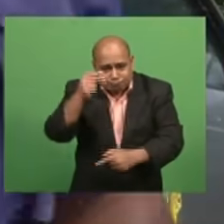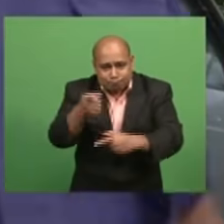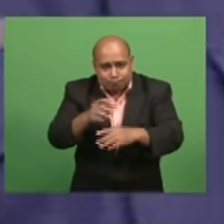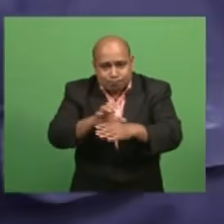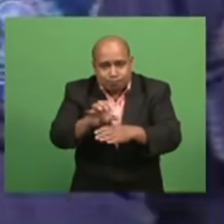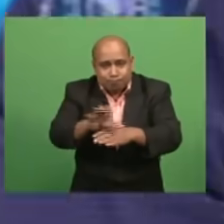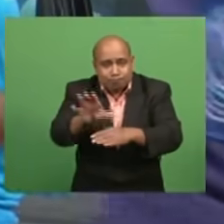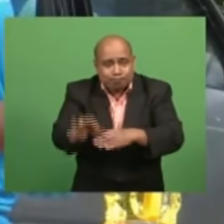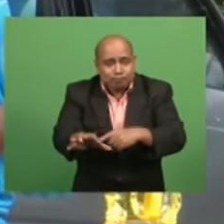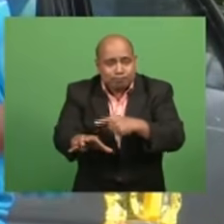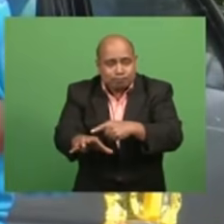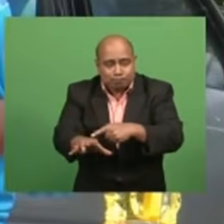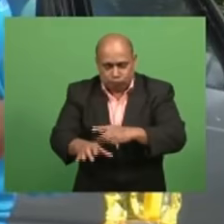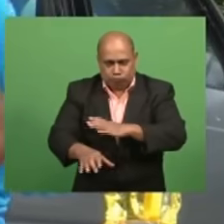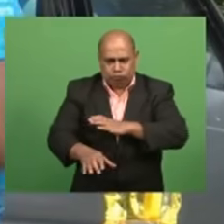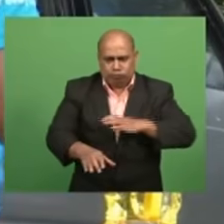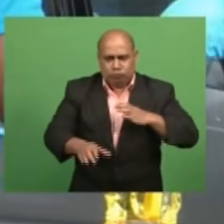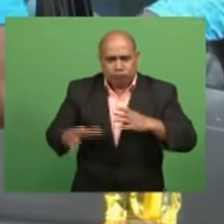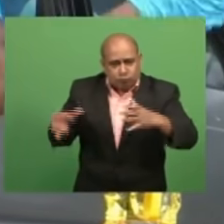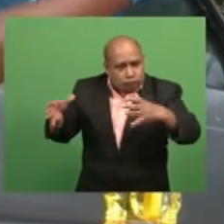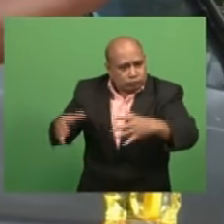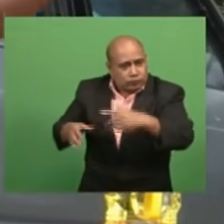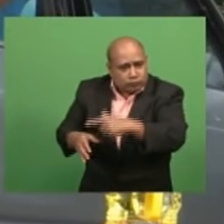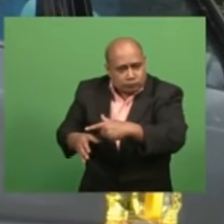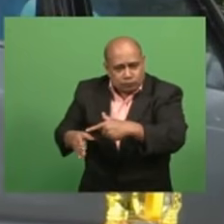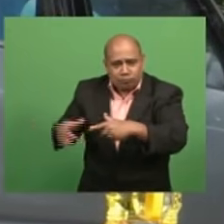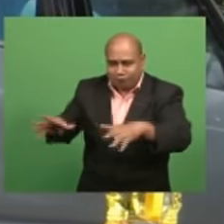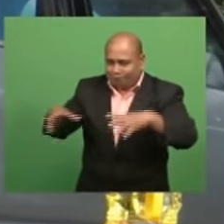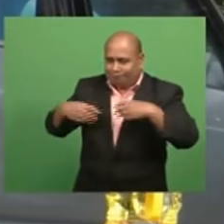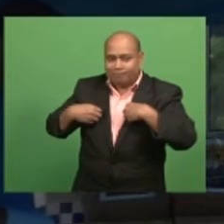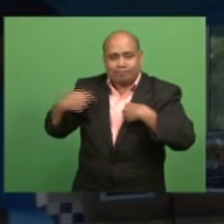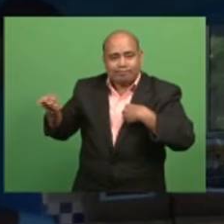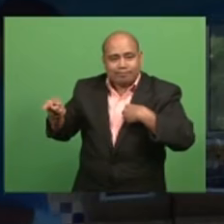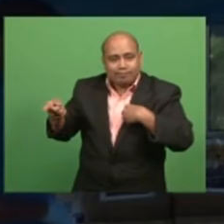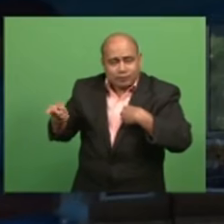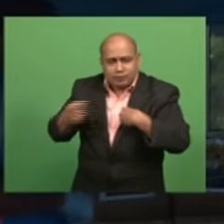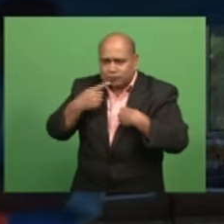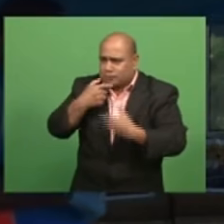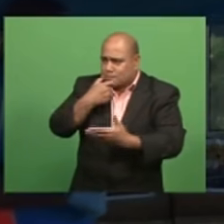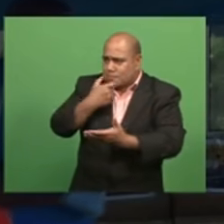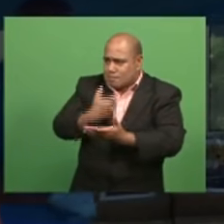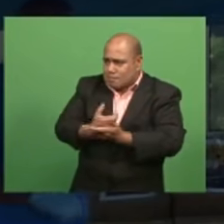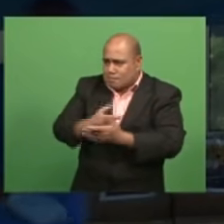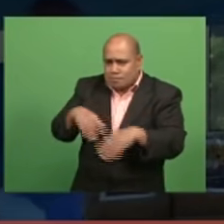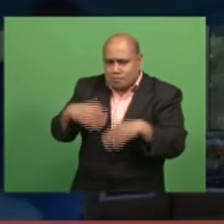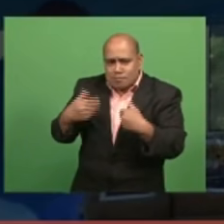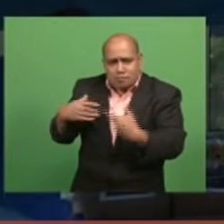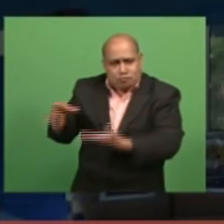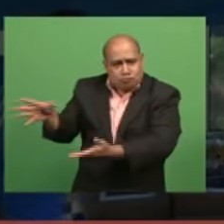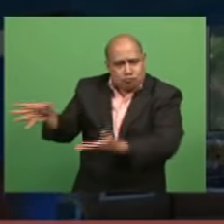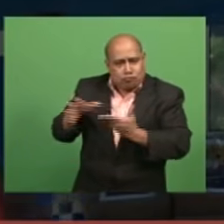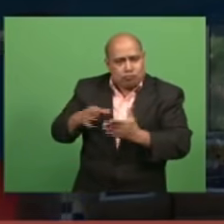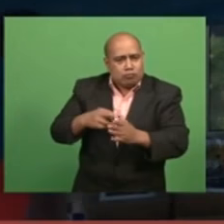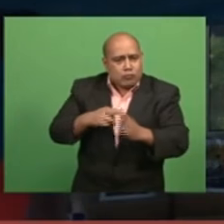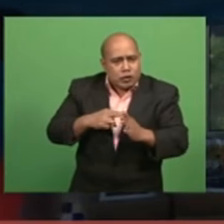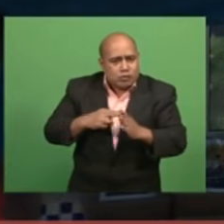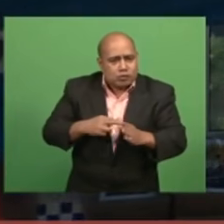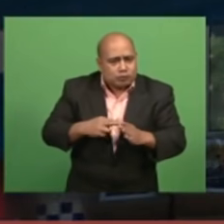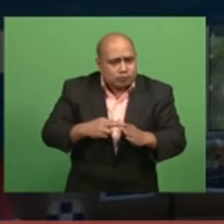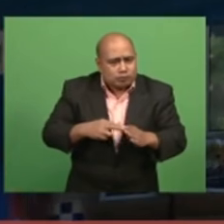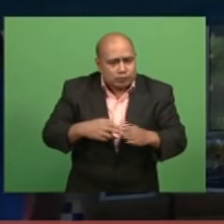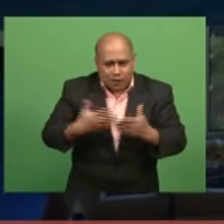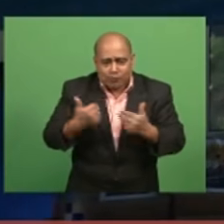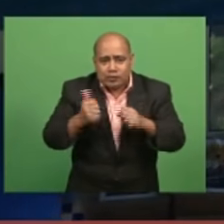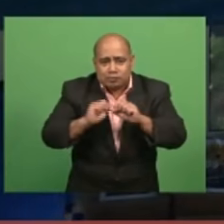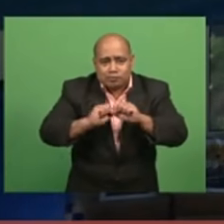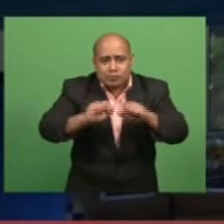Food Bank initiative, has received overwhelming response. So we've sent 99 packs to Soso in Lambasa,